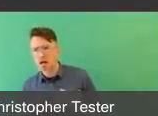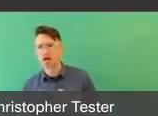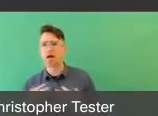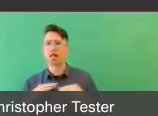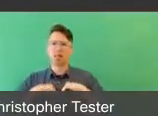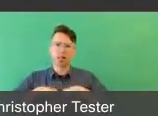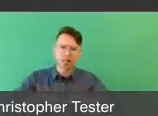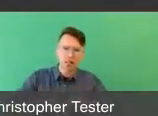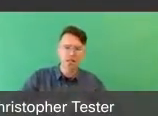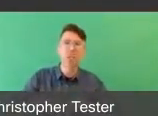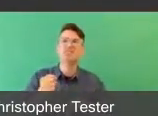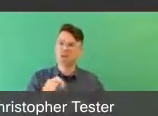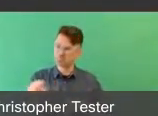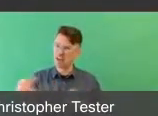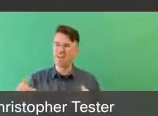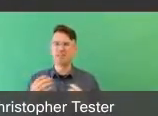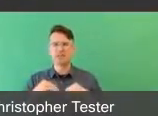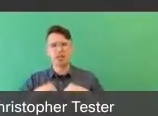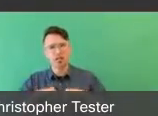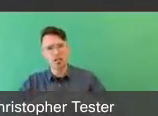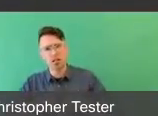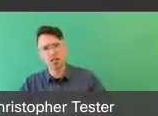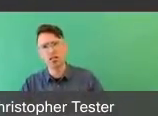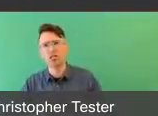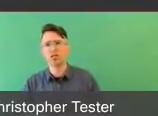Many young people are worried about going back to school.